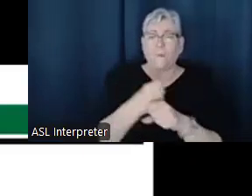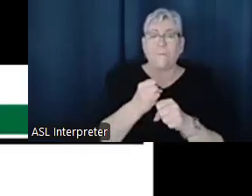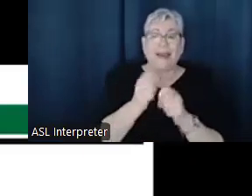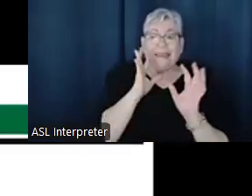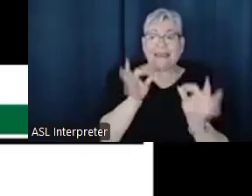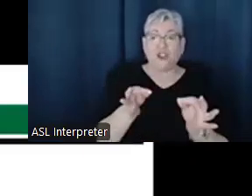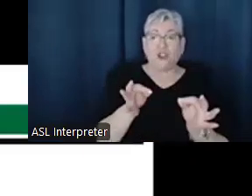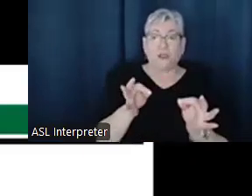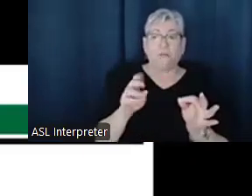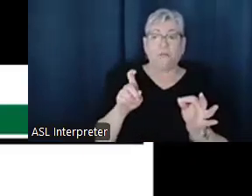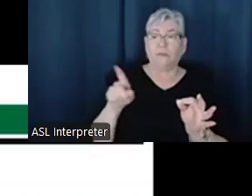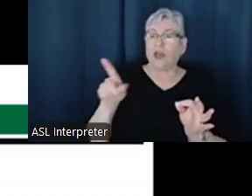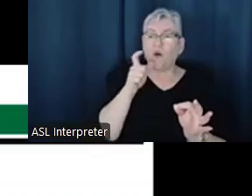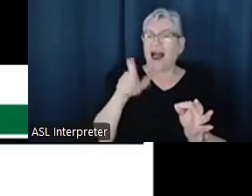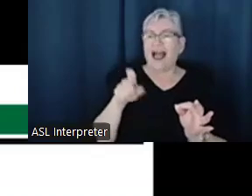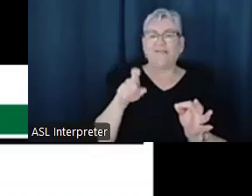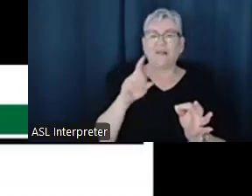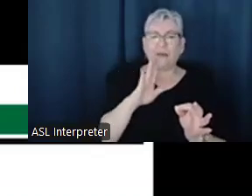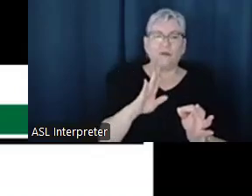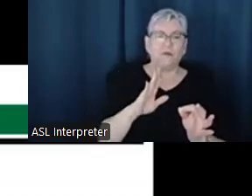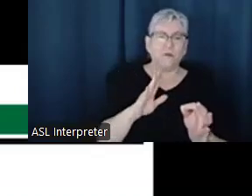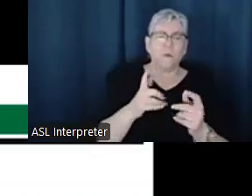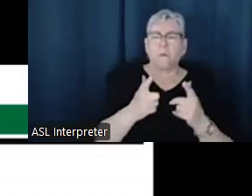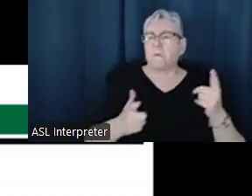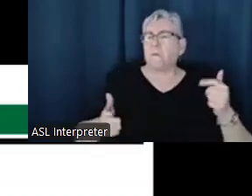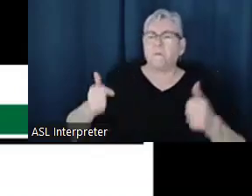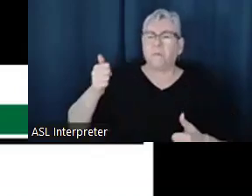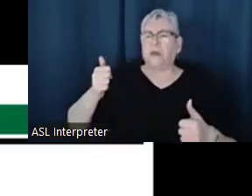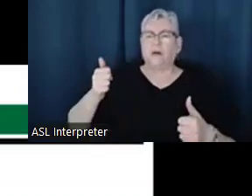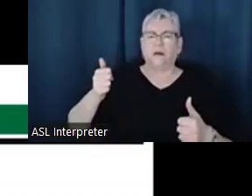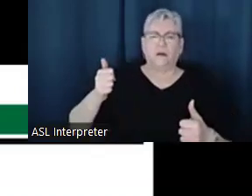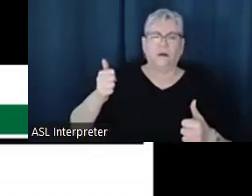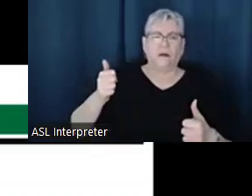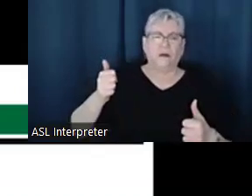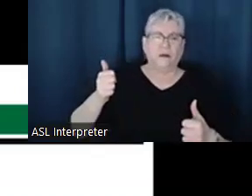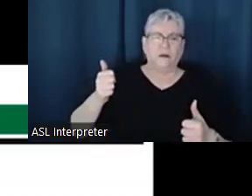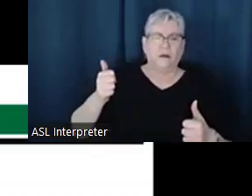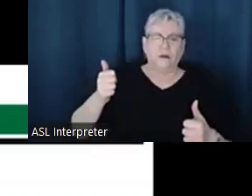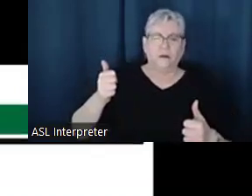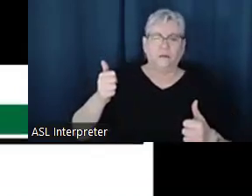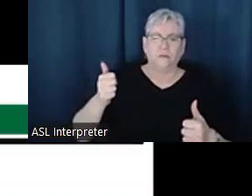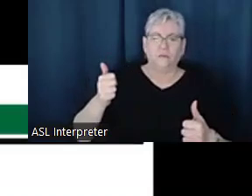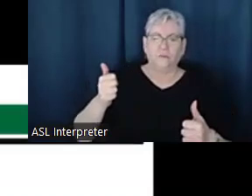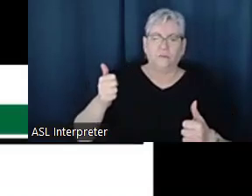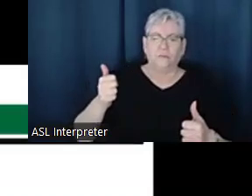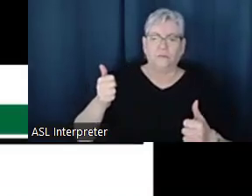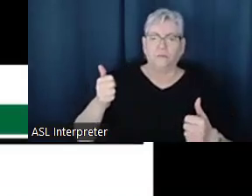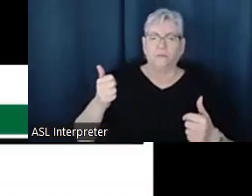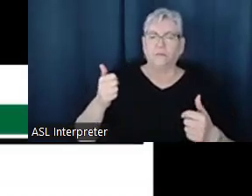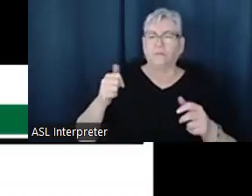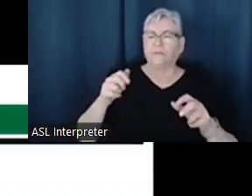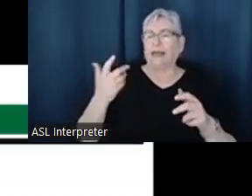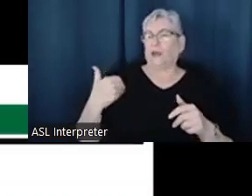they don't have to be those really grandiose, here, youth advisory panel, make an agenda for this